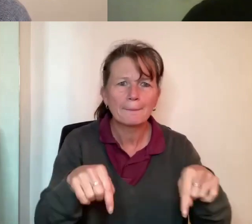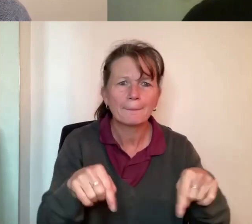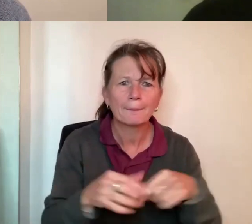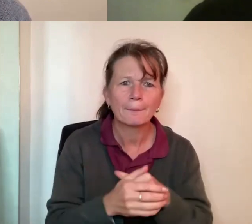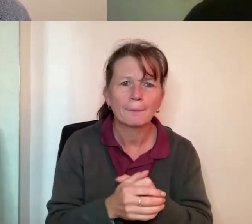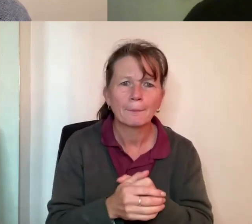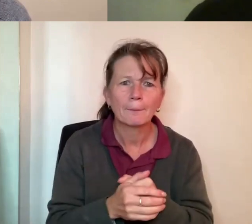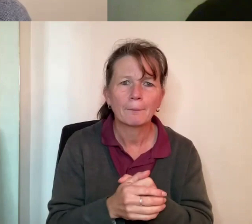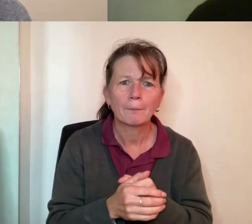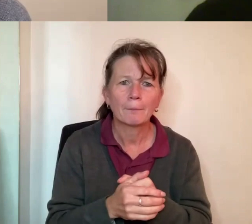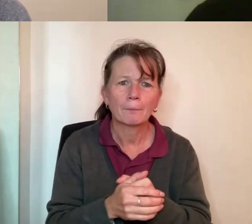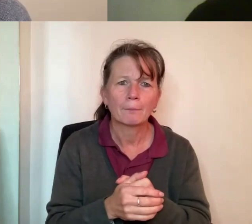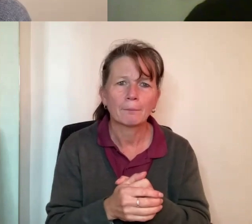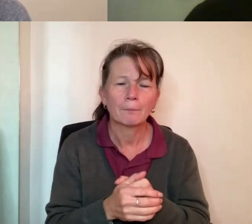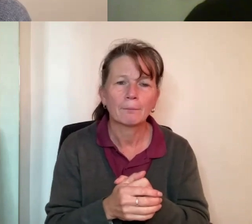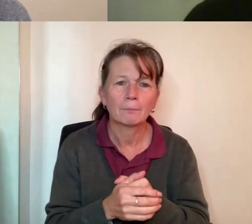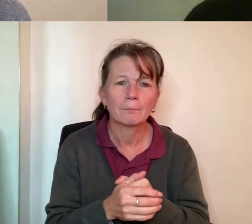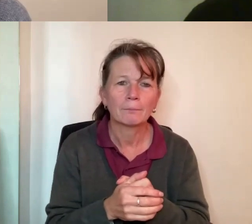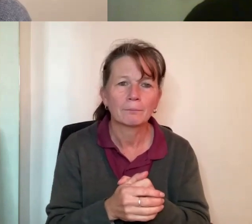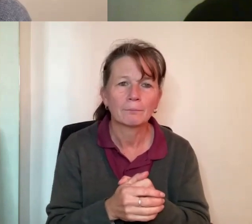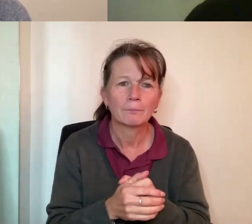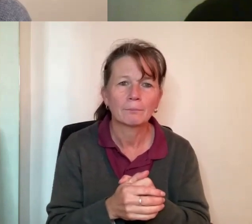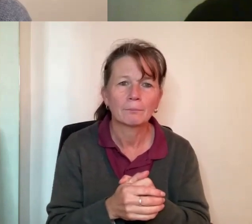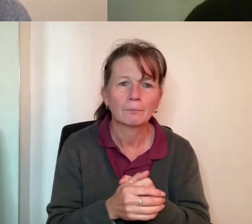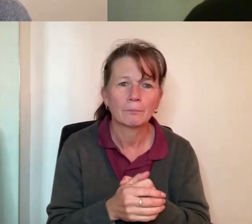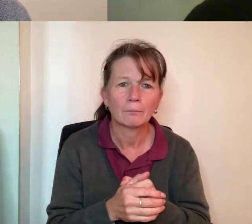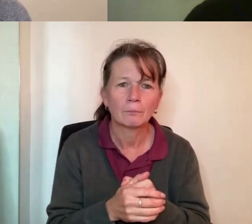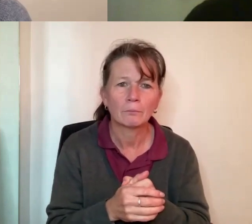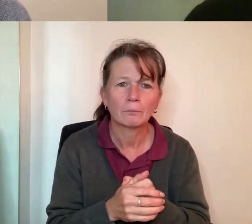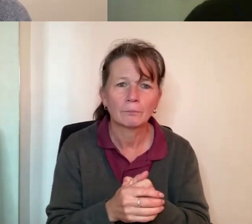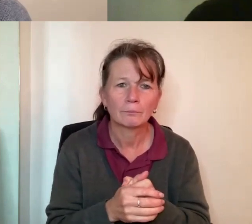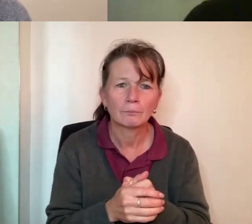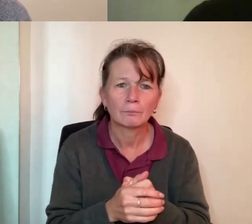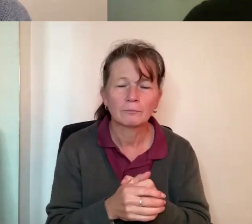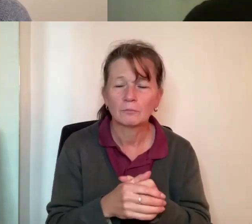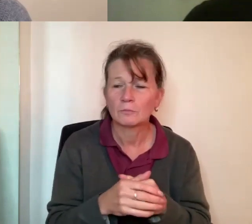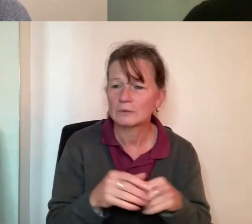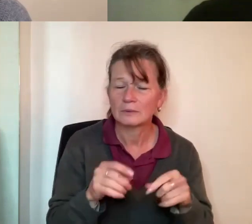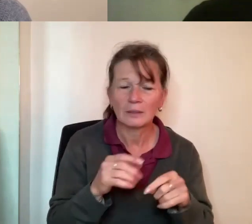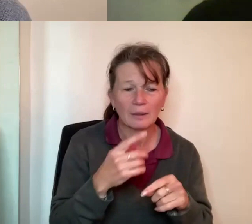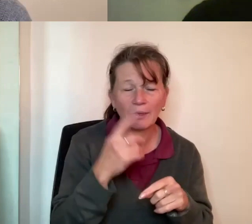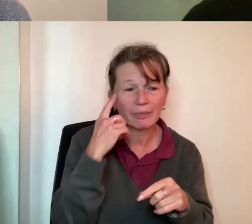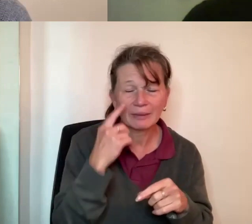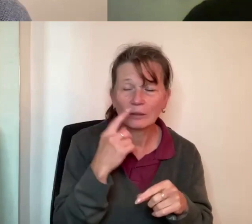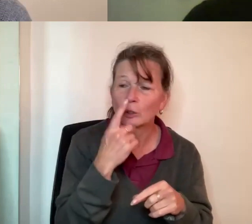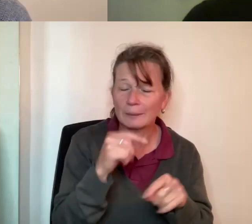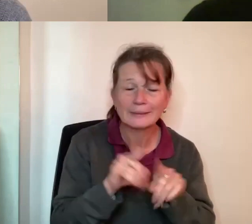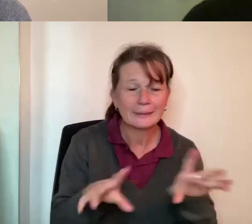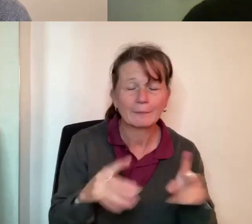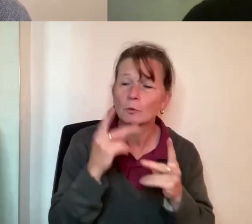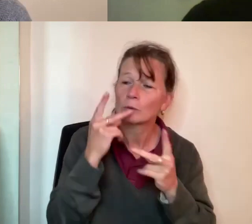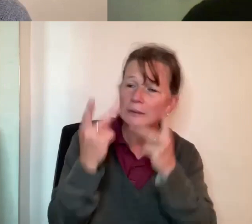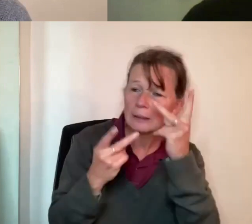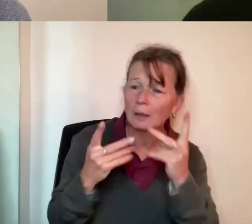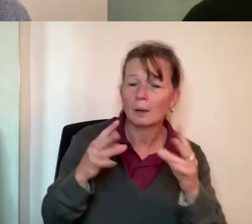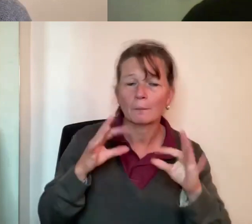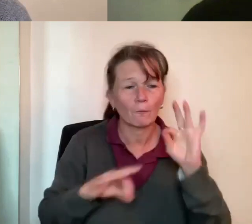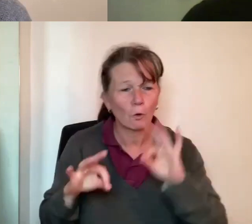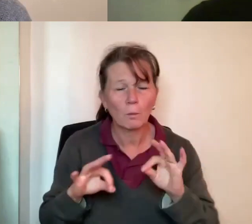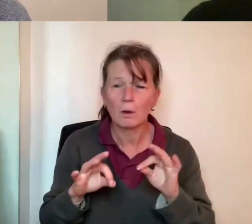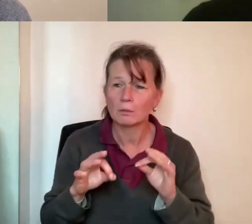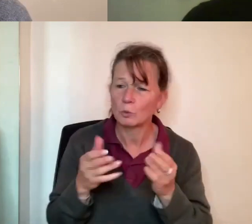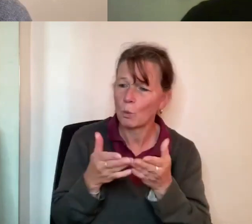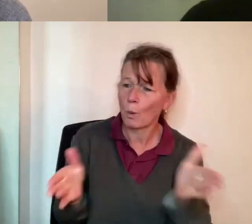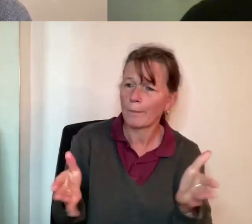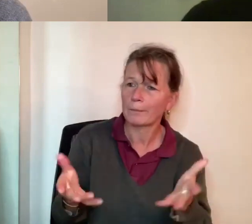in the same way that singers and performers can audition. I wouldn't mind the